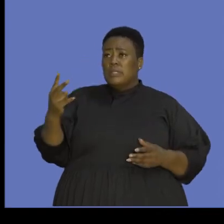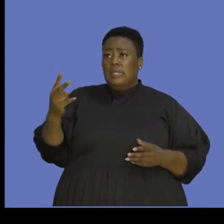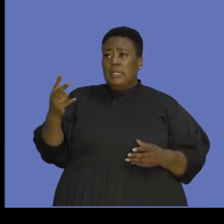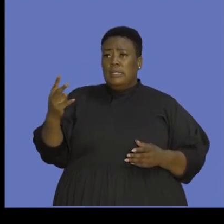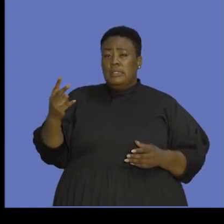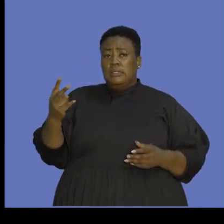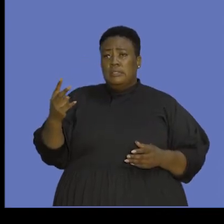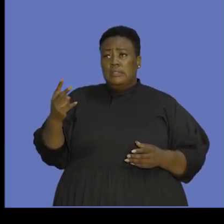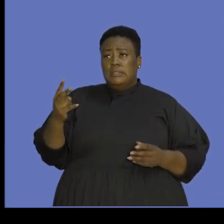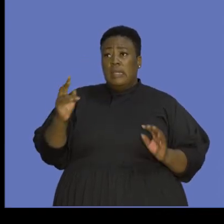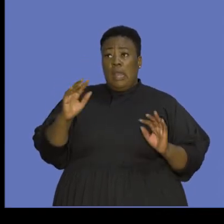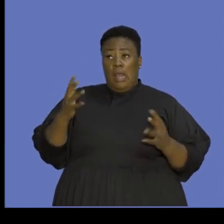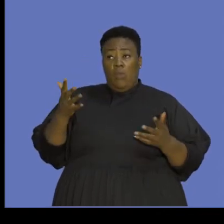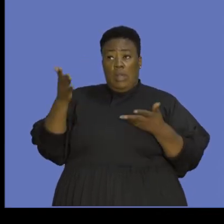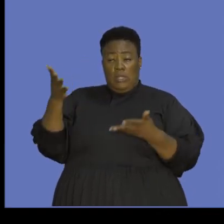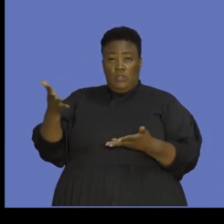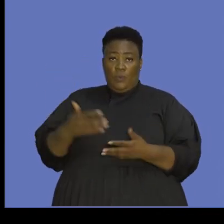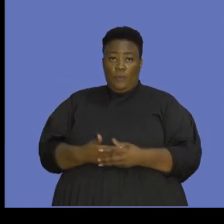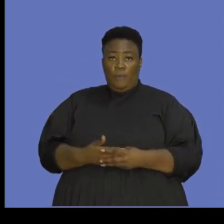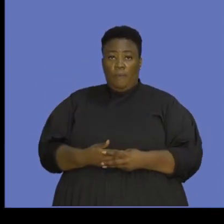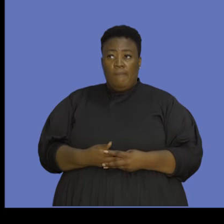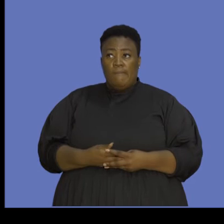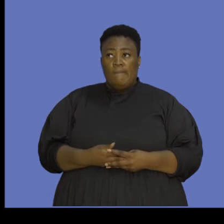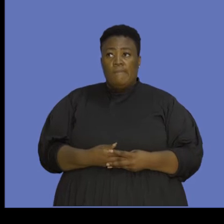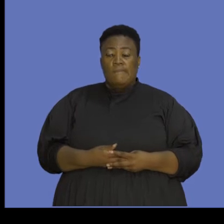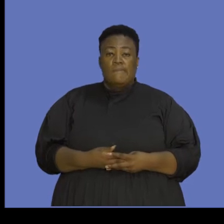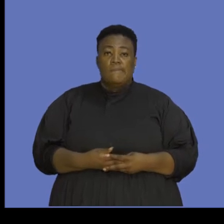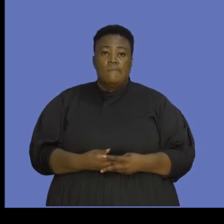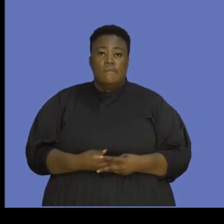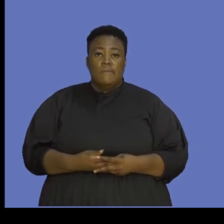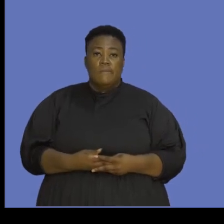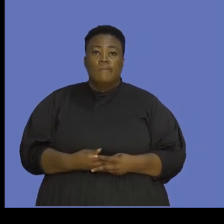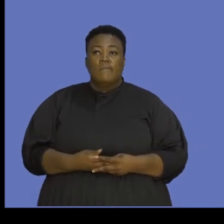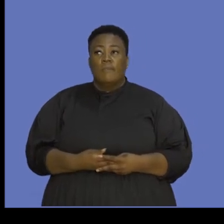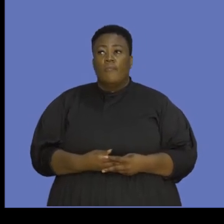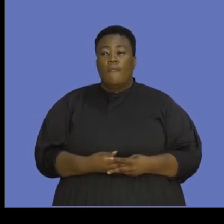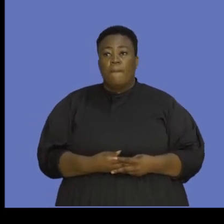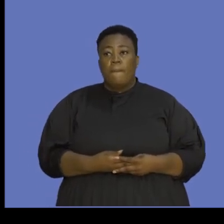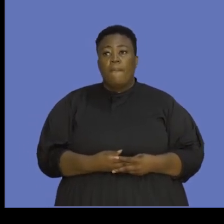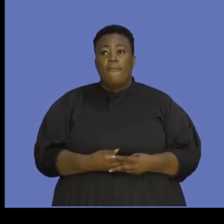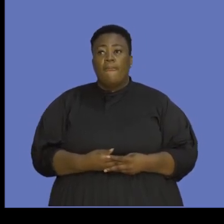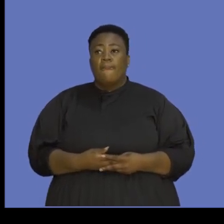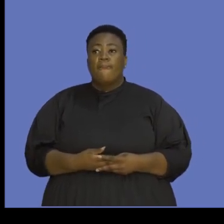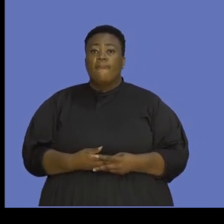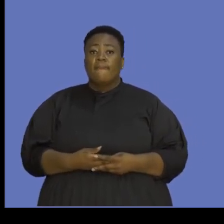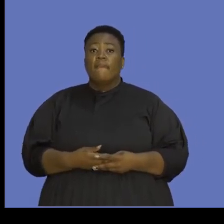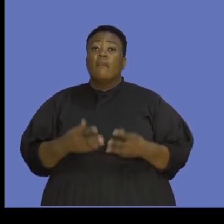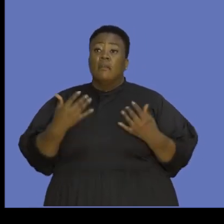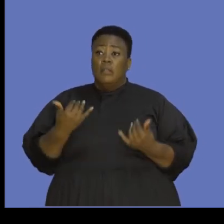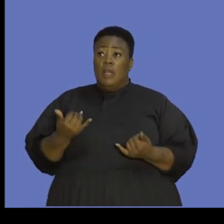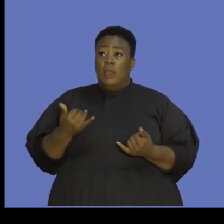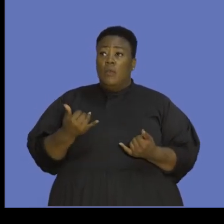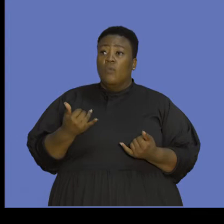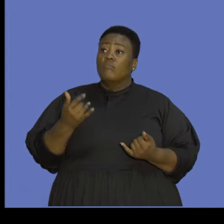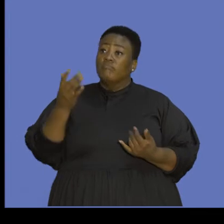like this. Now it's definitely looking like